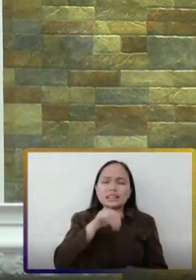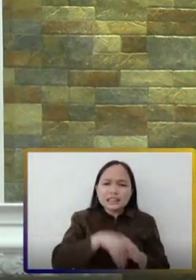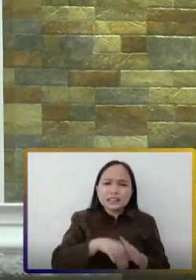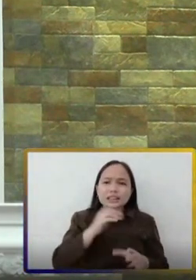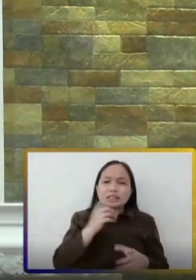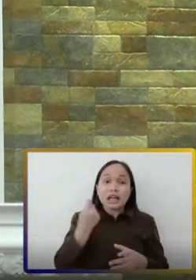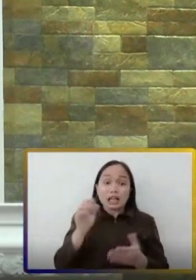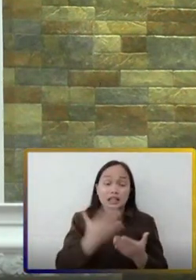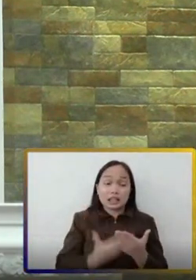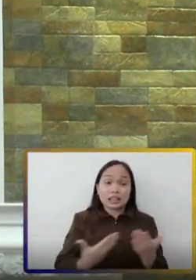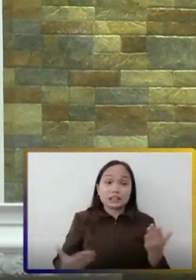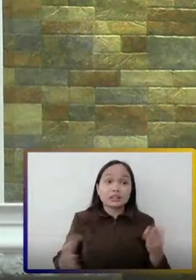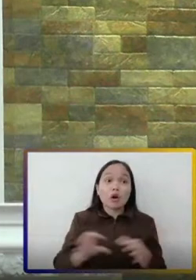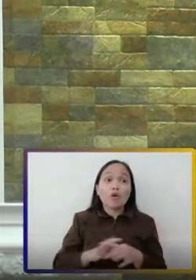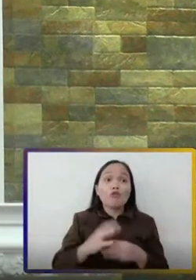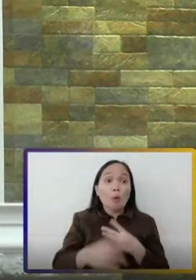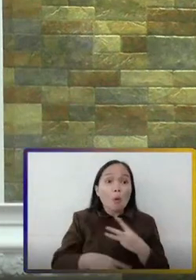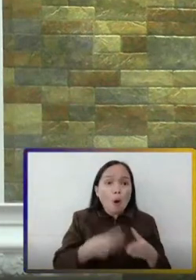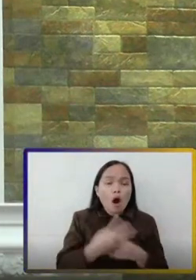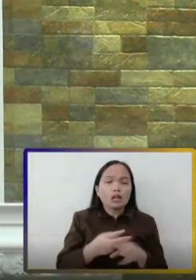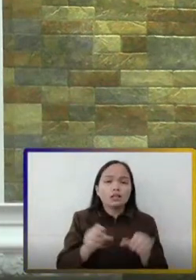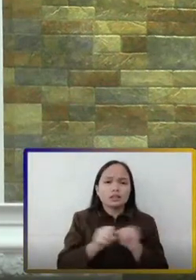the things of the world system?